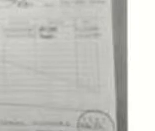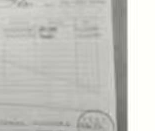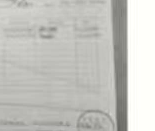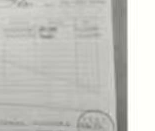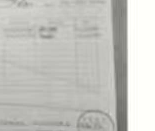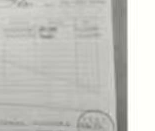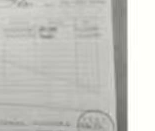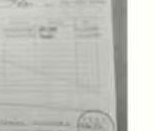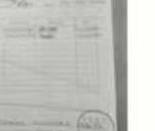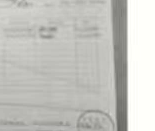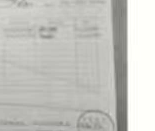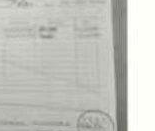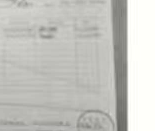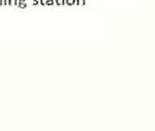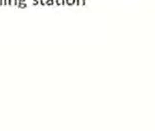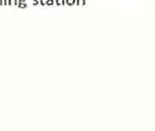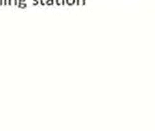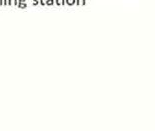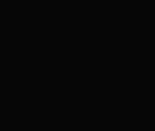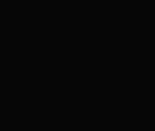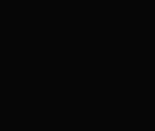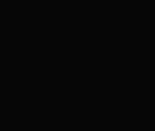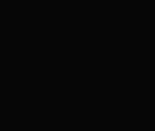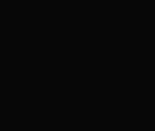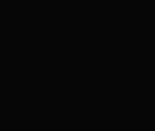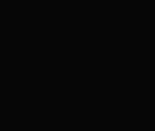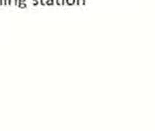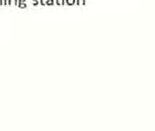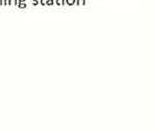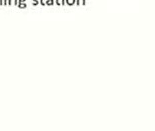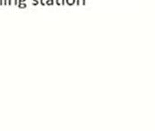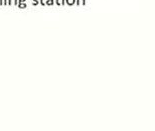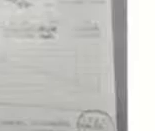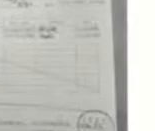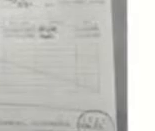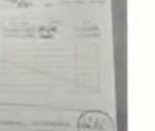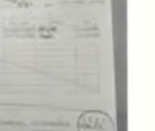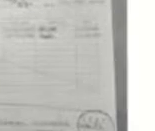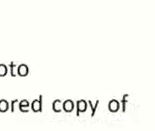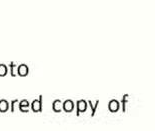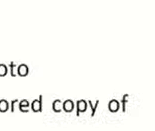If you look at the second last one, where it starts from demonstrate, 34A,